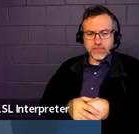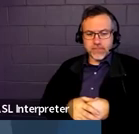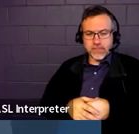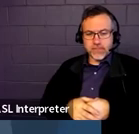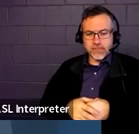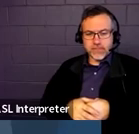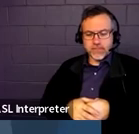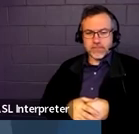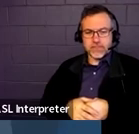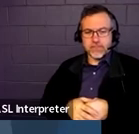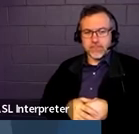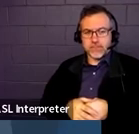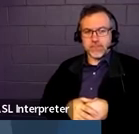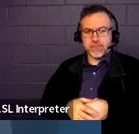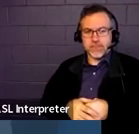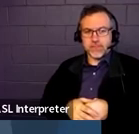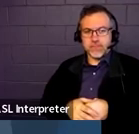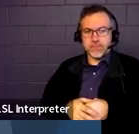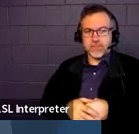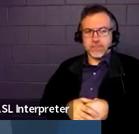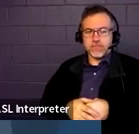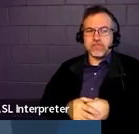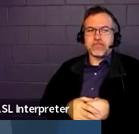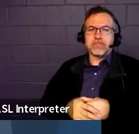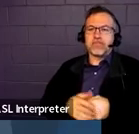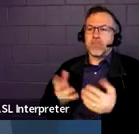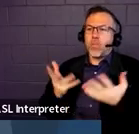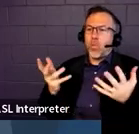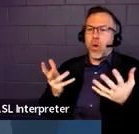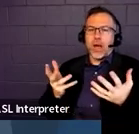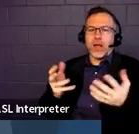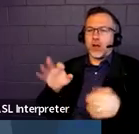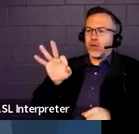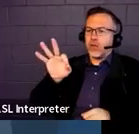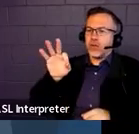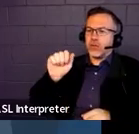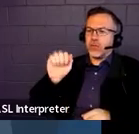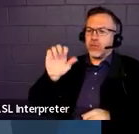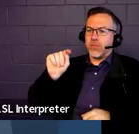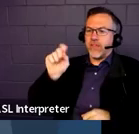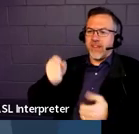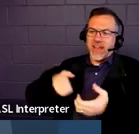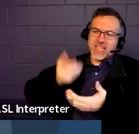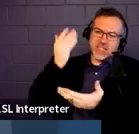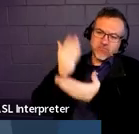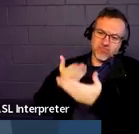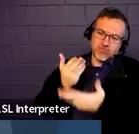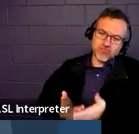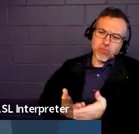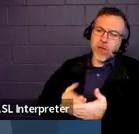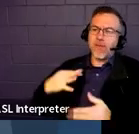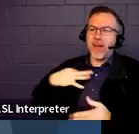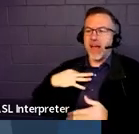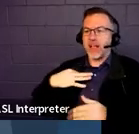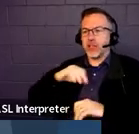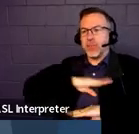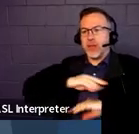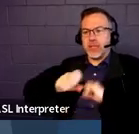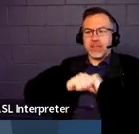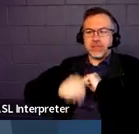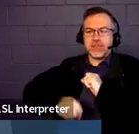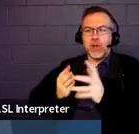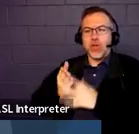to leave with the facts of eligibility through 22. So there's two ways in which